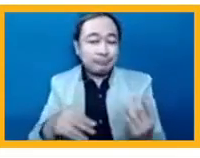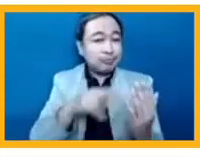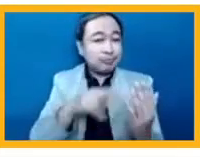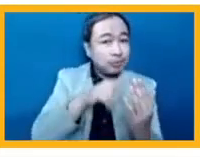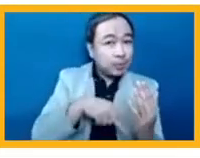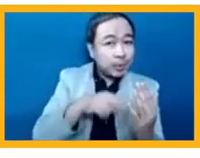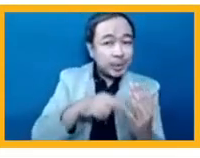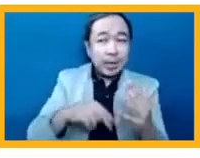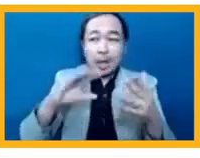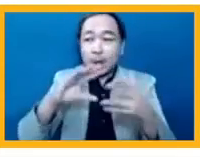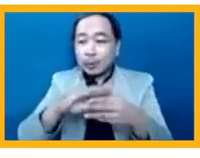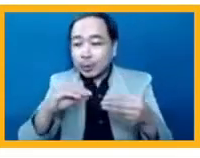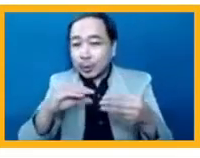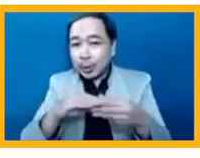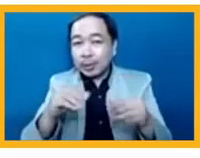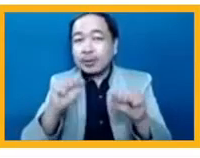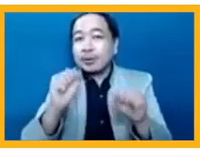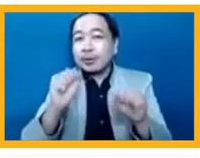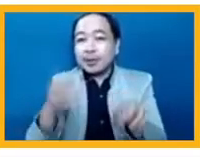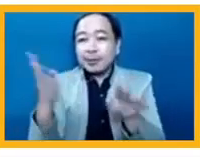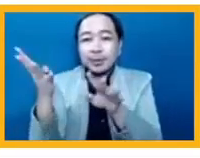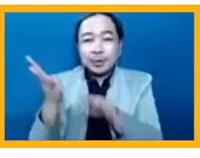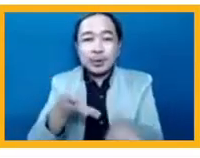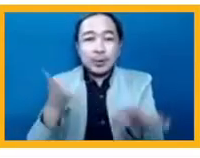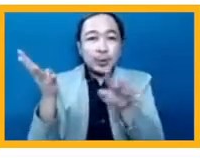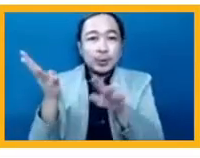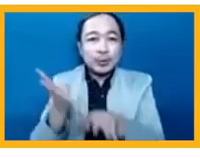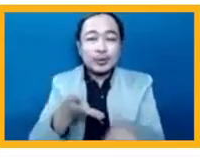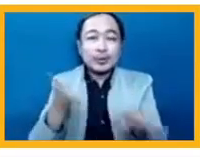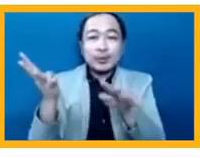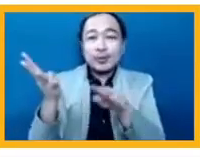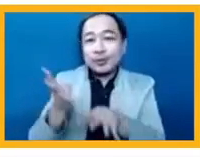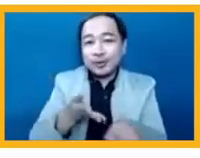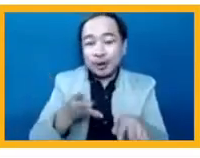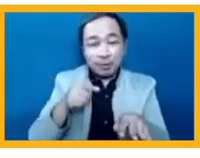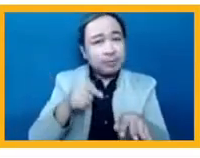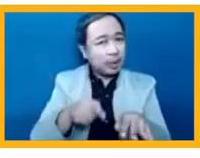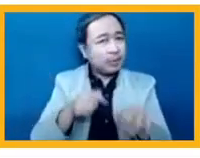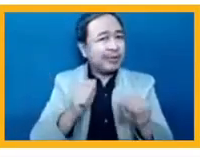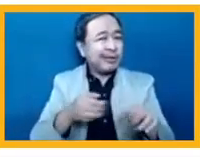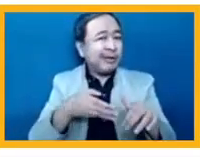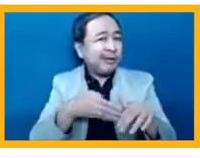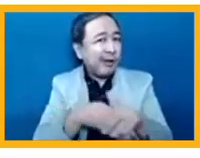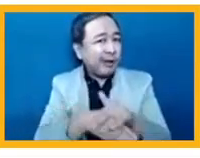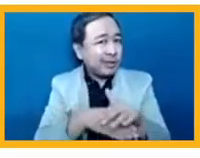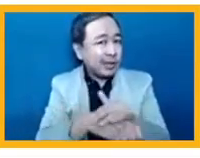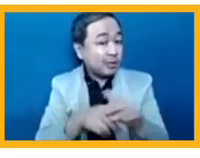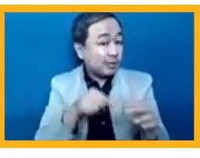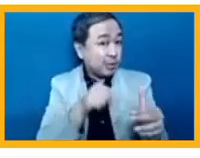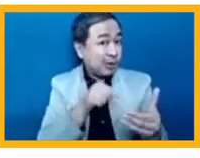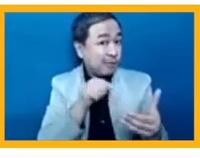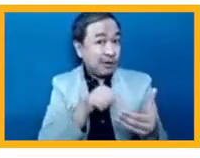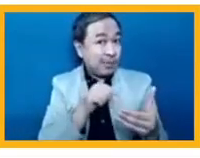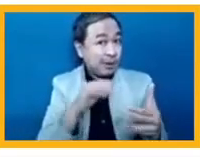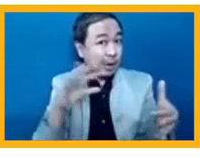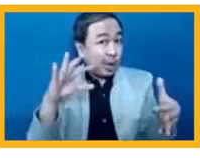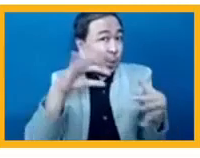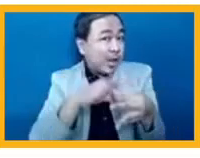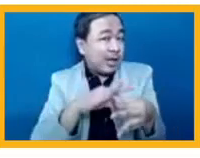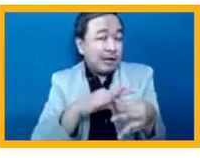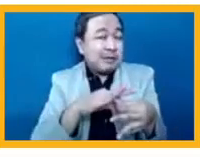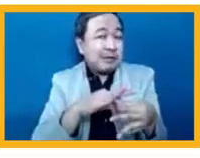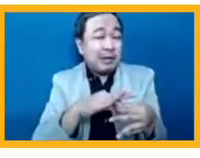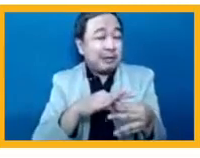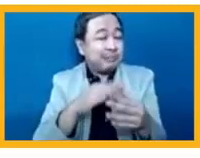are downloaded at the time of install and remain available for access, even when the device is not connected to the internet. A